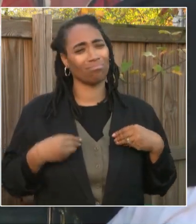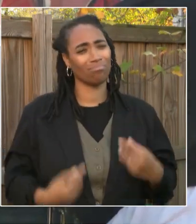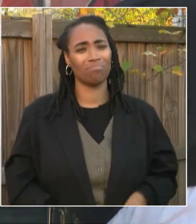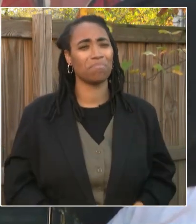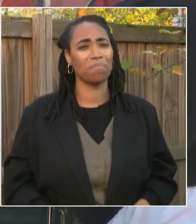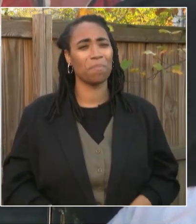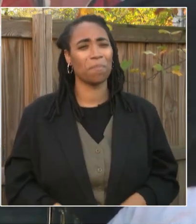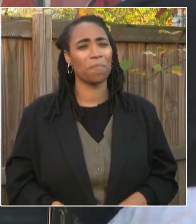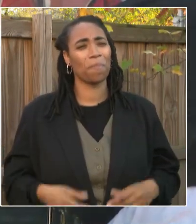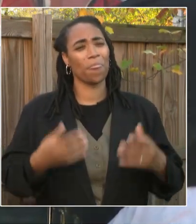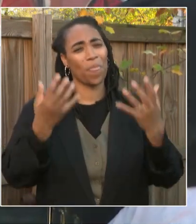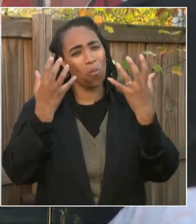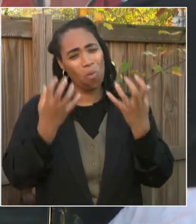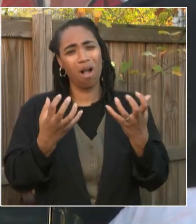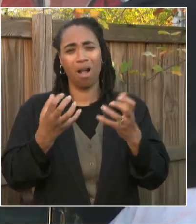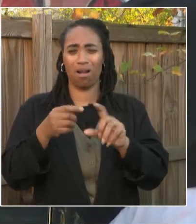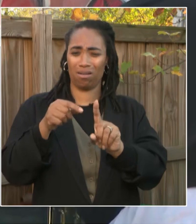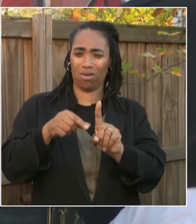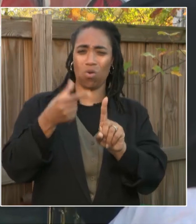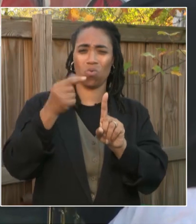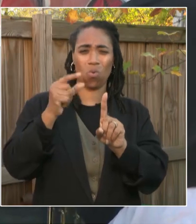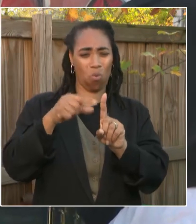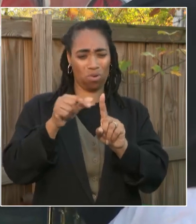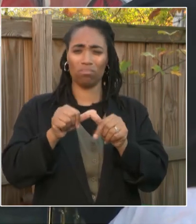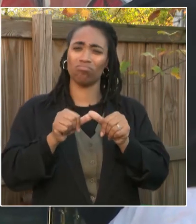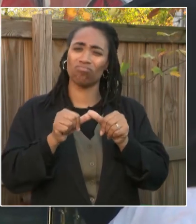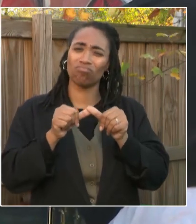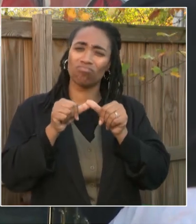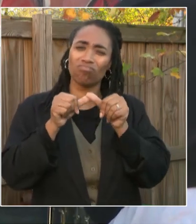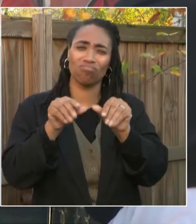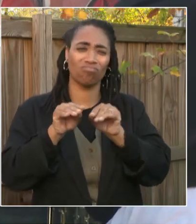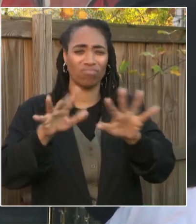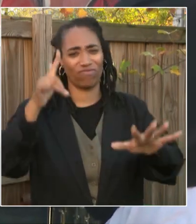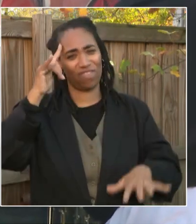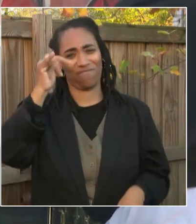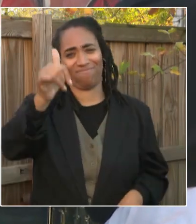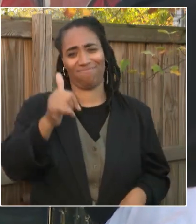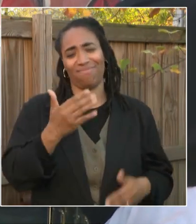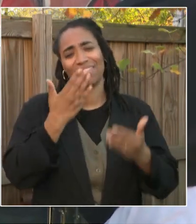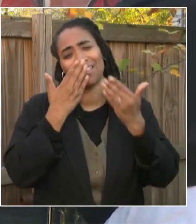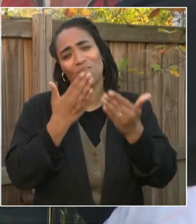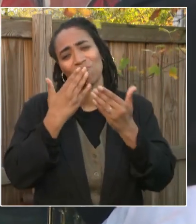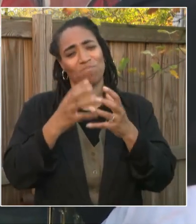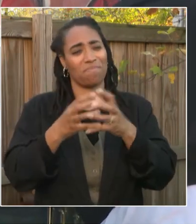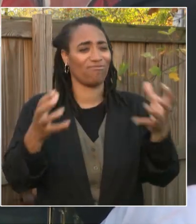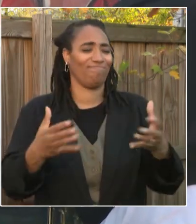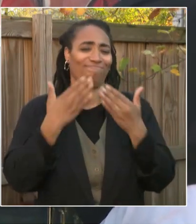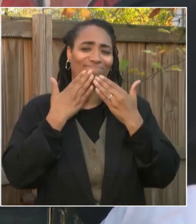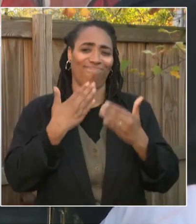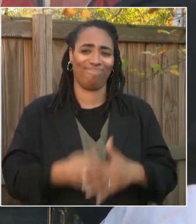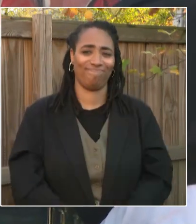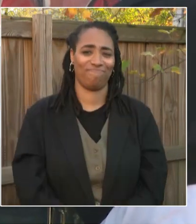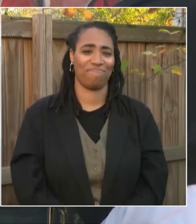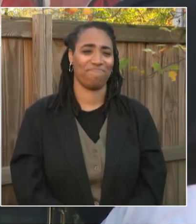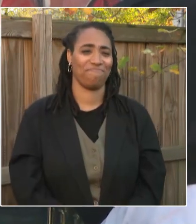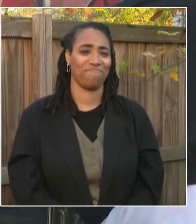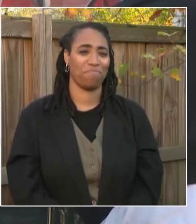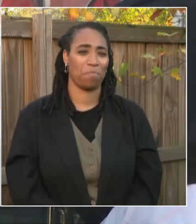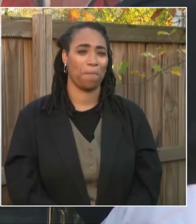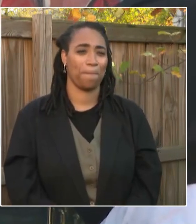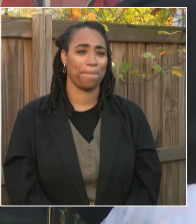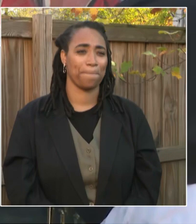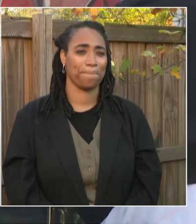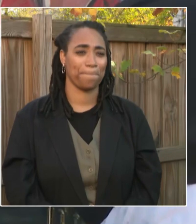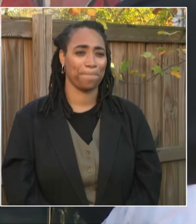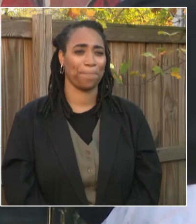last forever. So thank you so much, everybody who's here. And I just want to, you know, say a